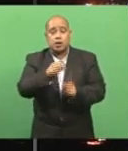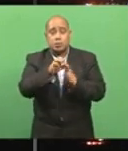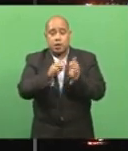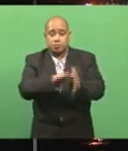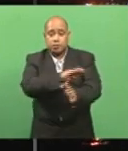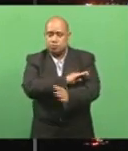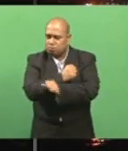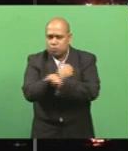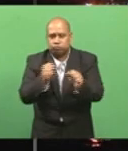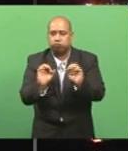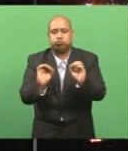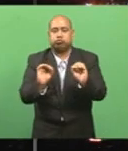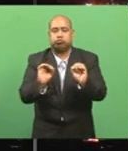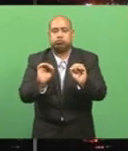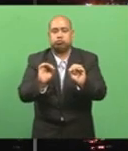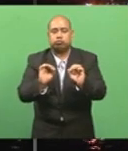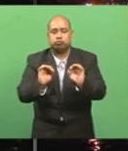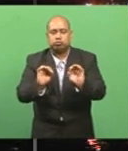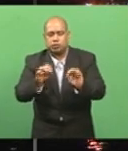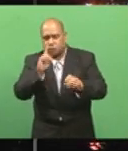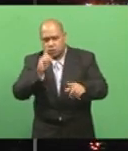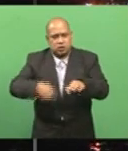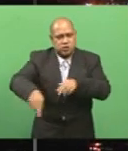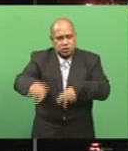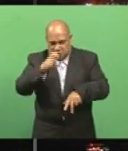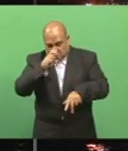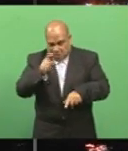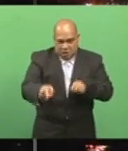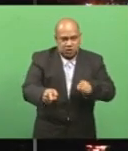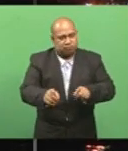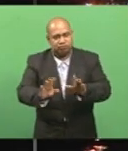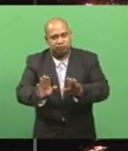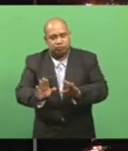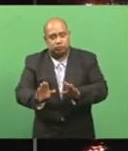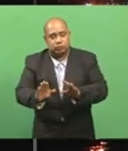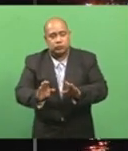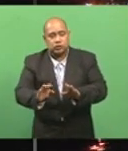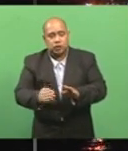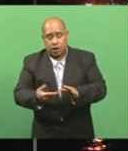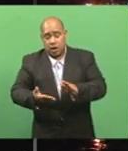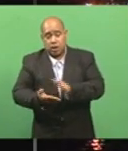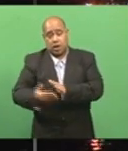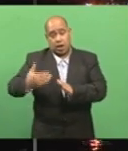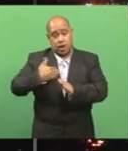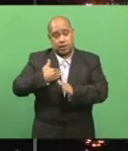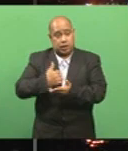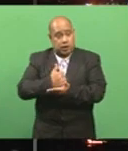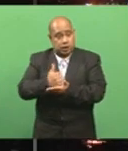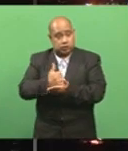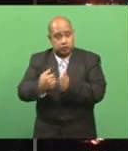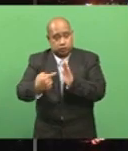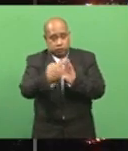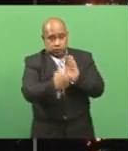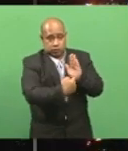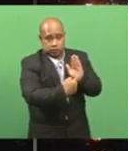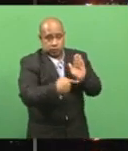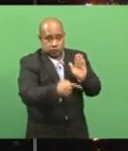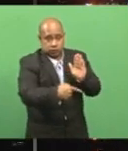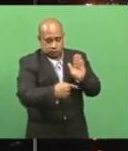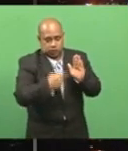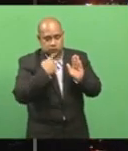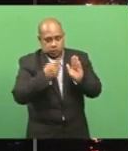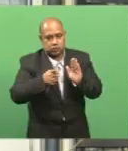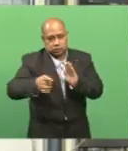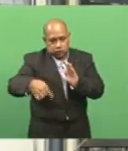movement restrictions, under the Public Health Act 2020. However, Attorney General Ayaz Syed Qayyum says the magistrate made a grave error.